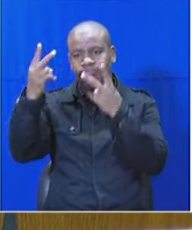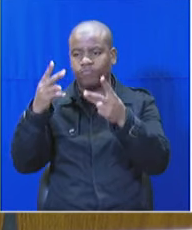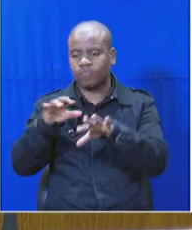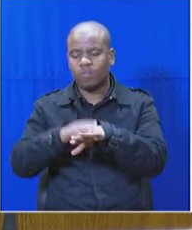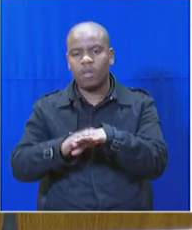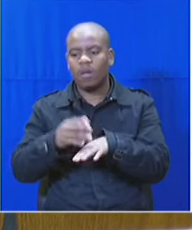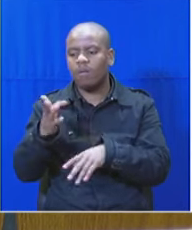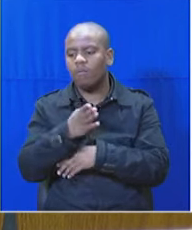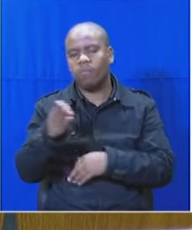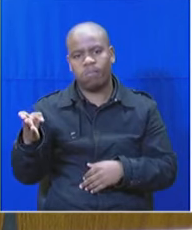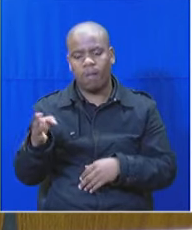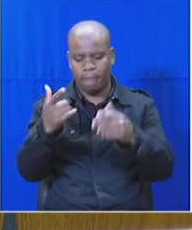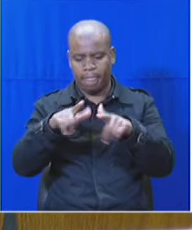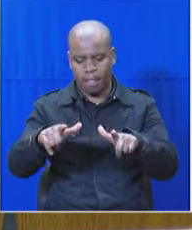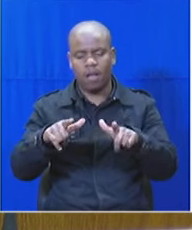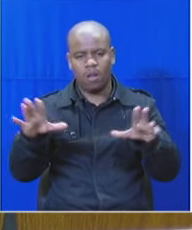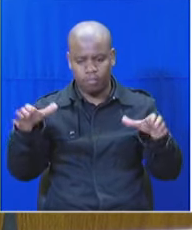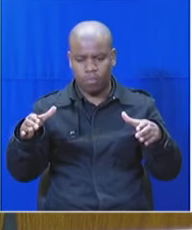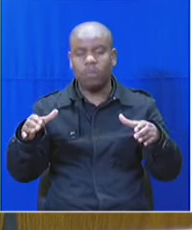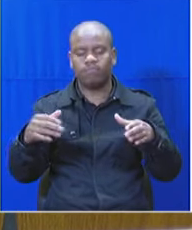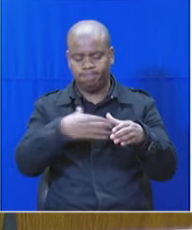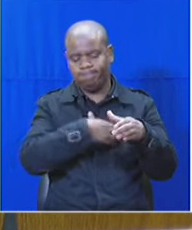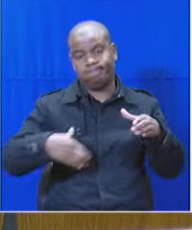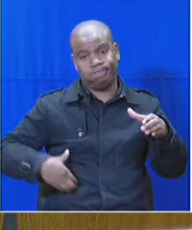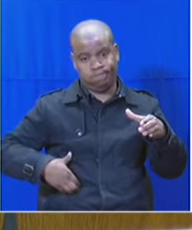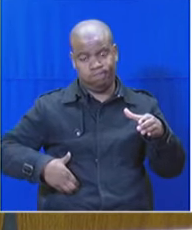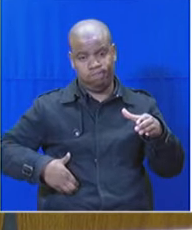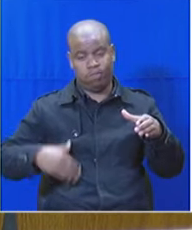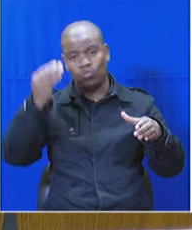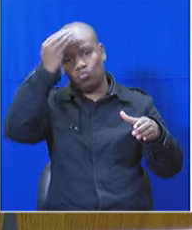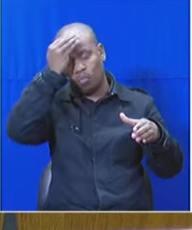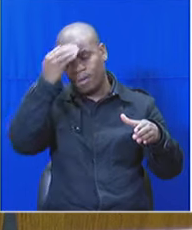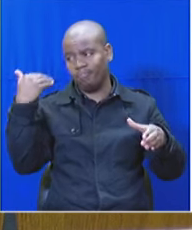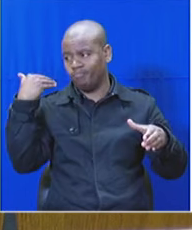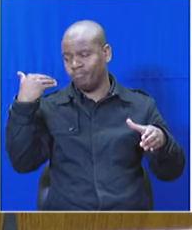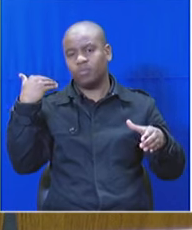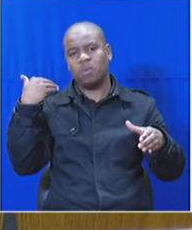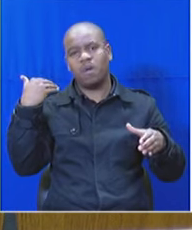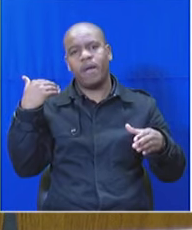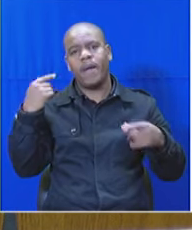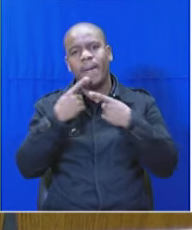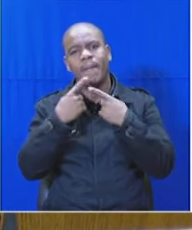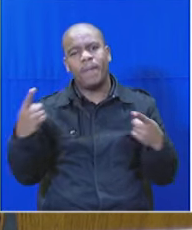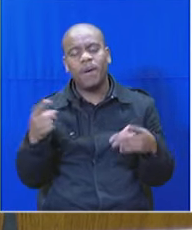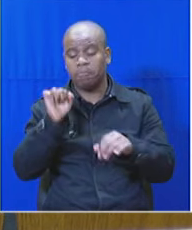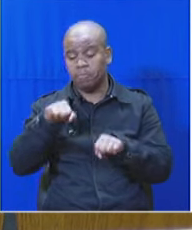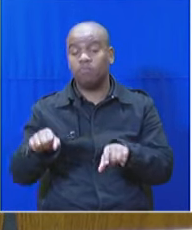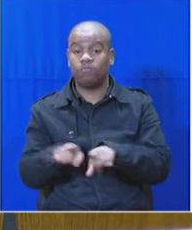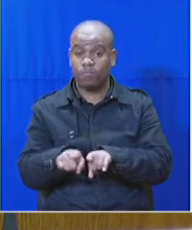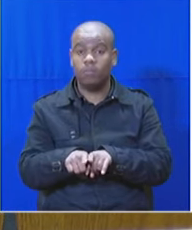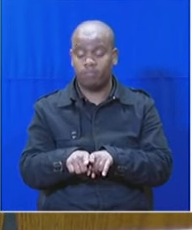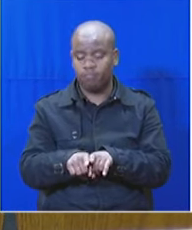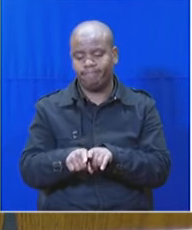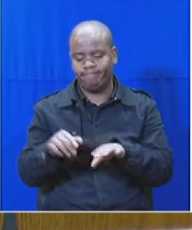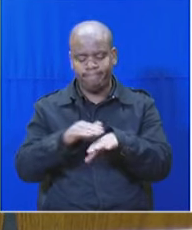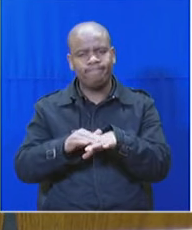Tenure Summit, the pronouncements by President Zuma during his tenure, and the historical need to address the brutal legacy